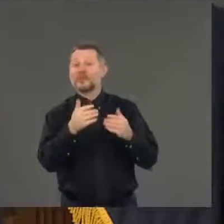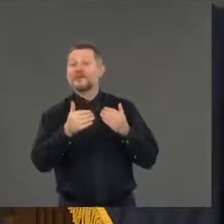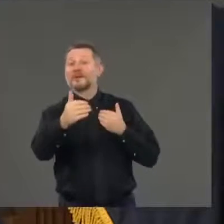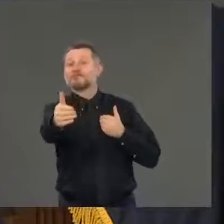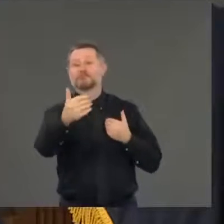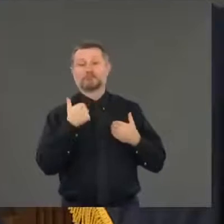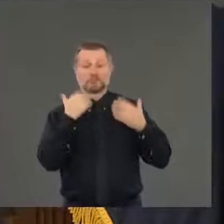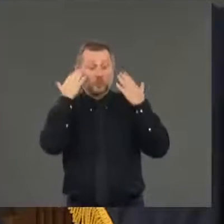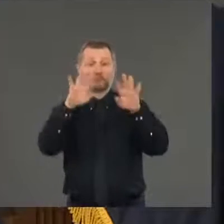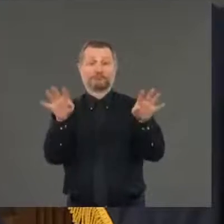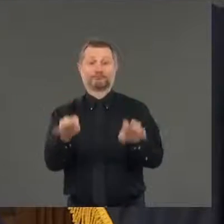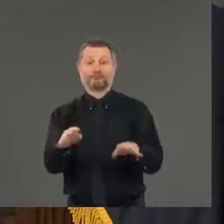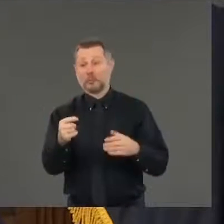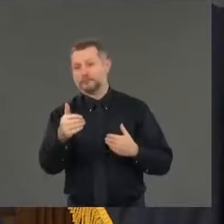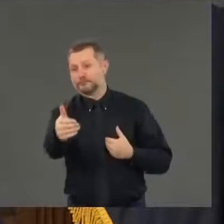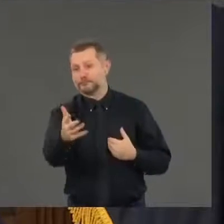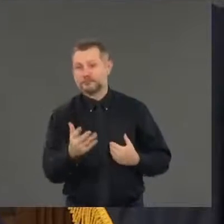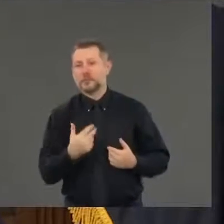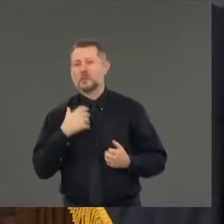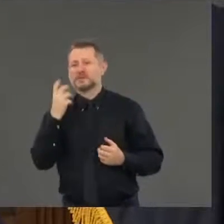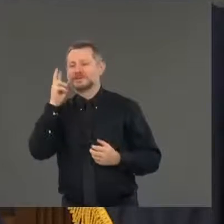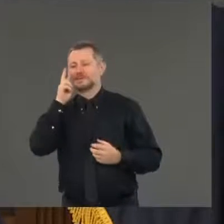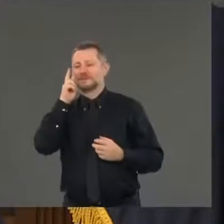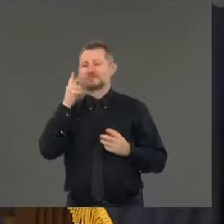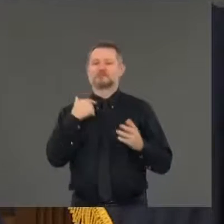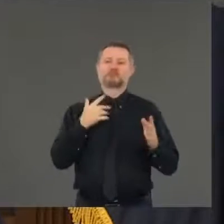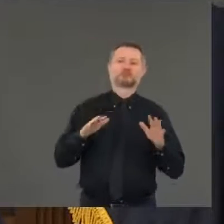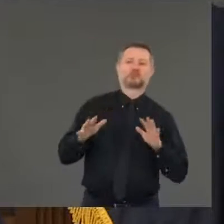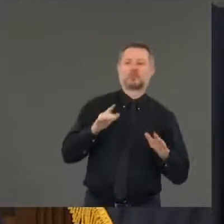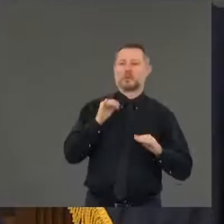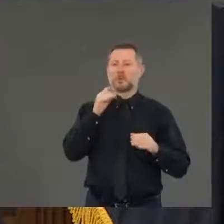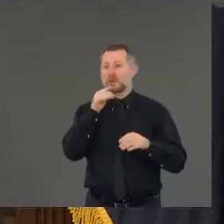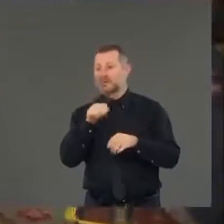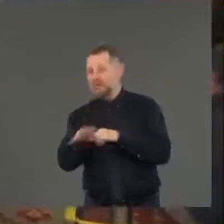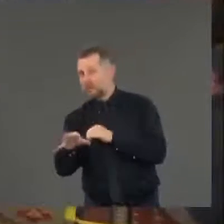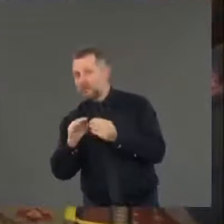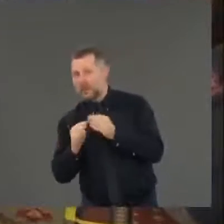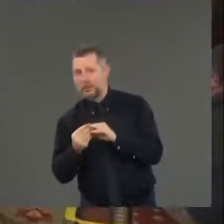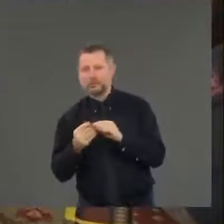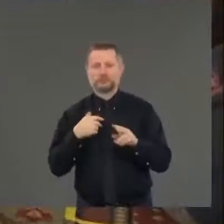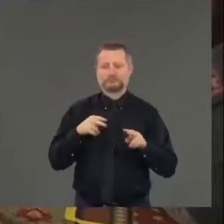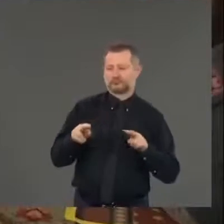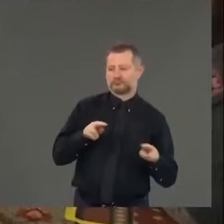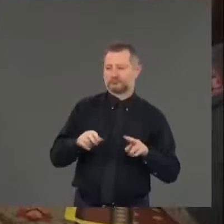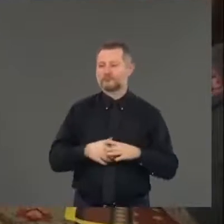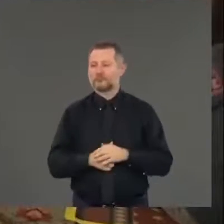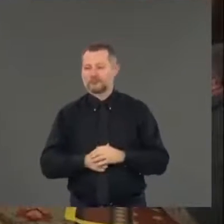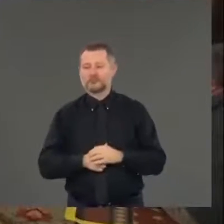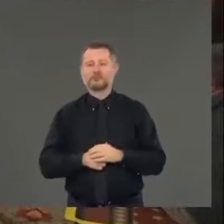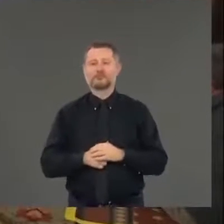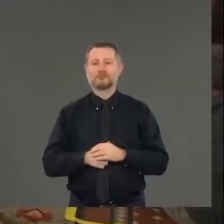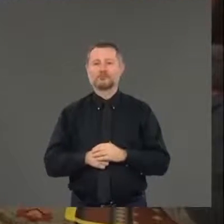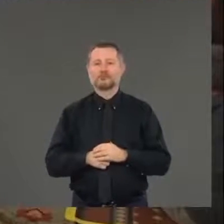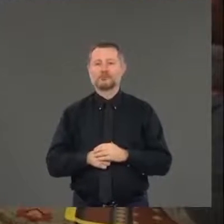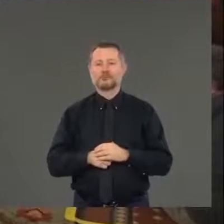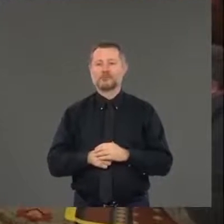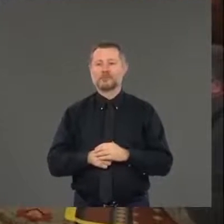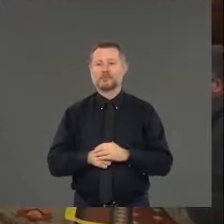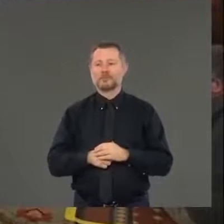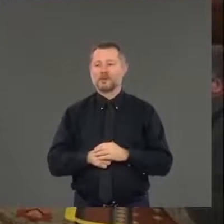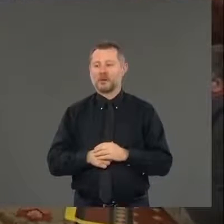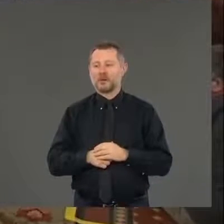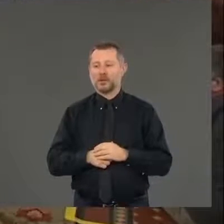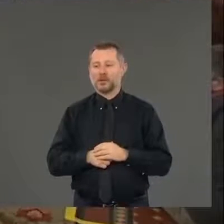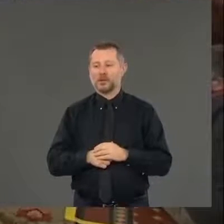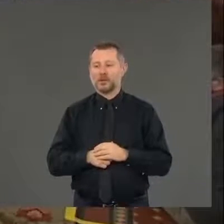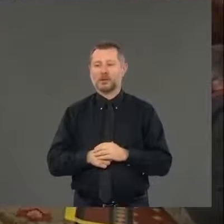will have done. We're still waiting to see if it makes a difference in the numbers. Governor Hunter, actually, Dan, go ahead. Dan? The